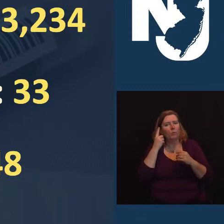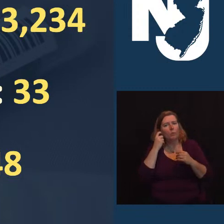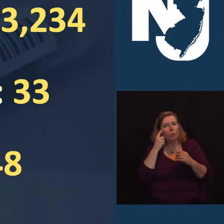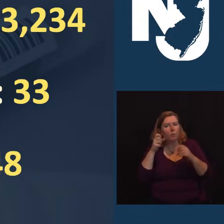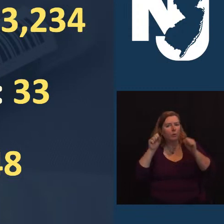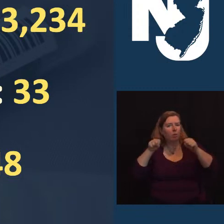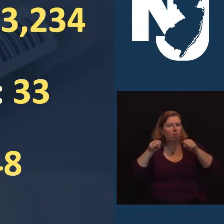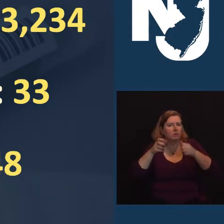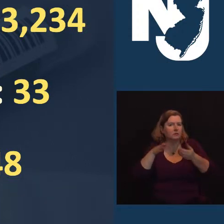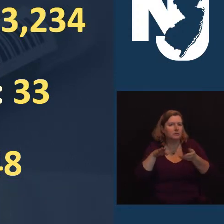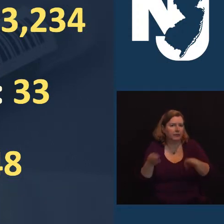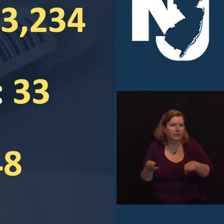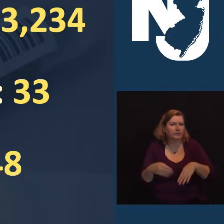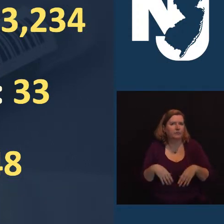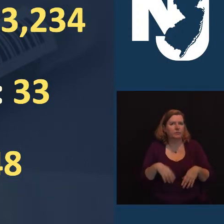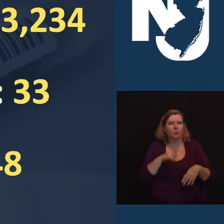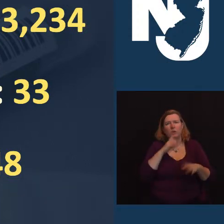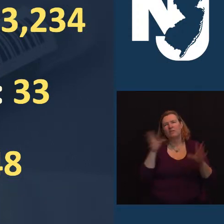staggering